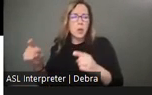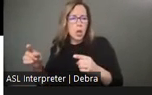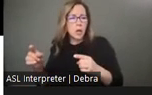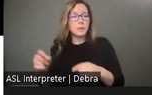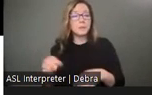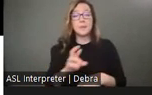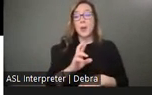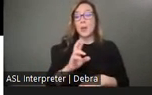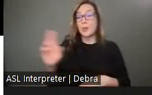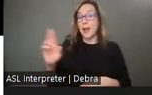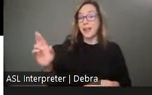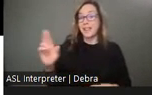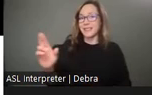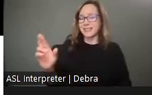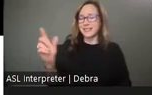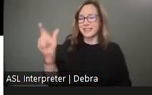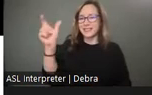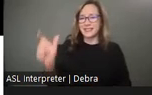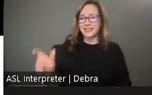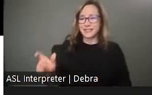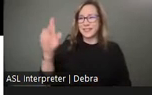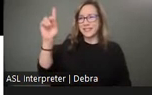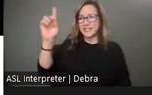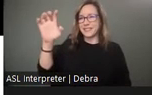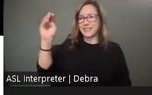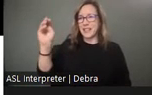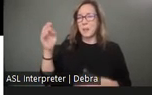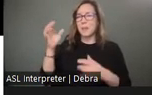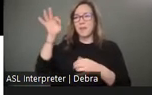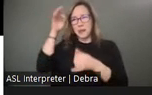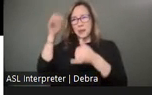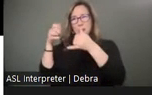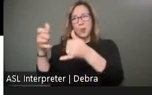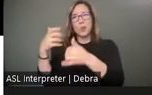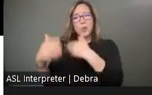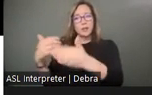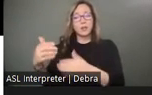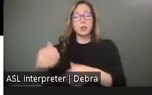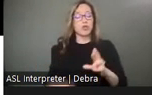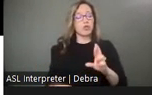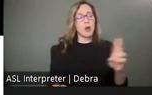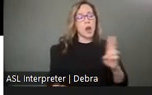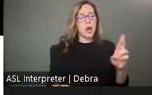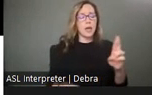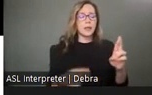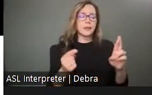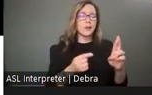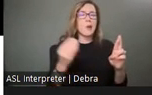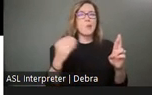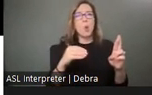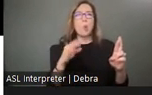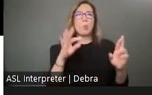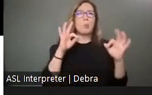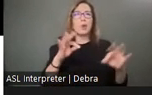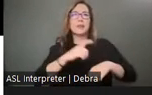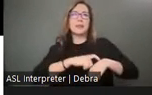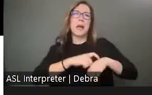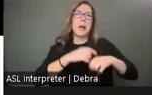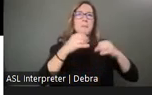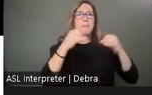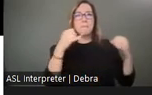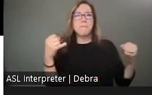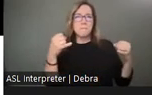side, we're showing you the DCM federal award process steps. So the right-hand side is more of that ideal timeline that we discussed before.